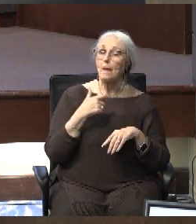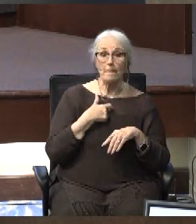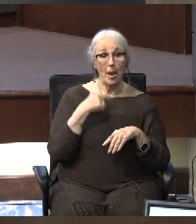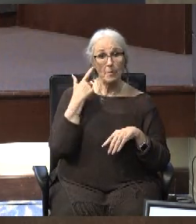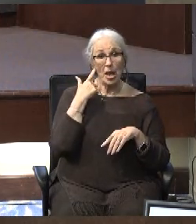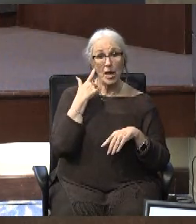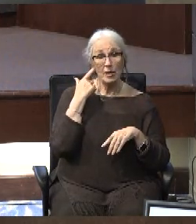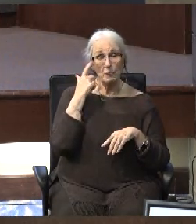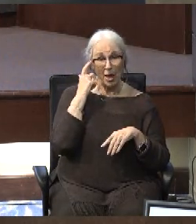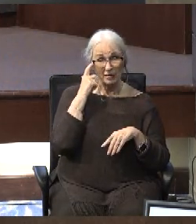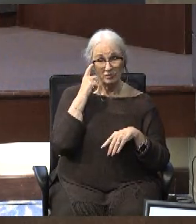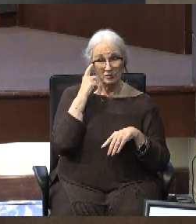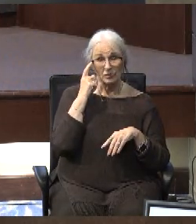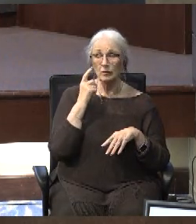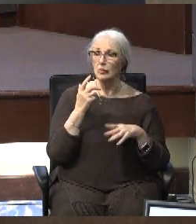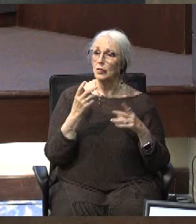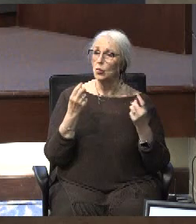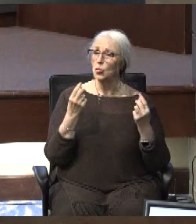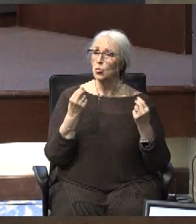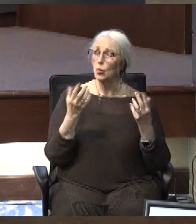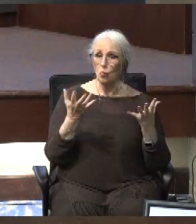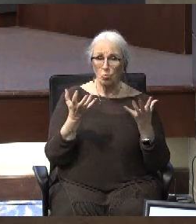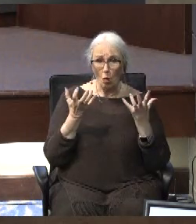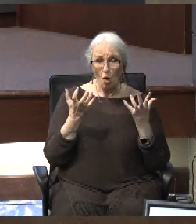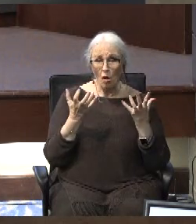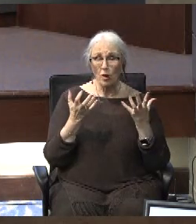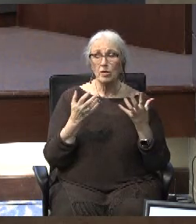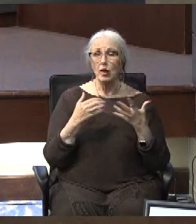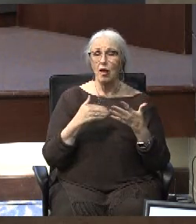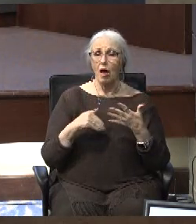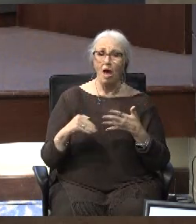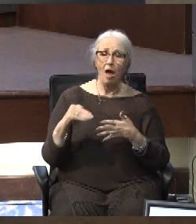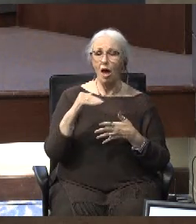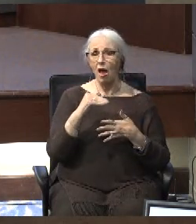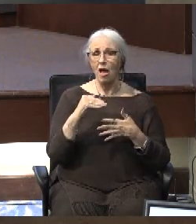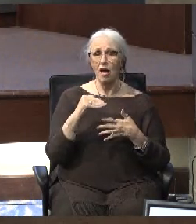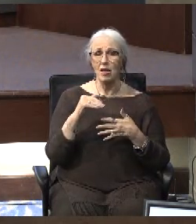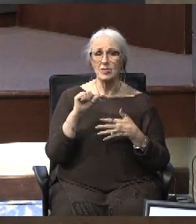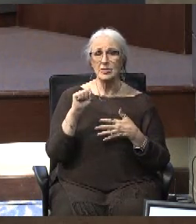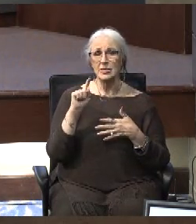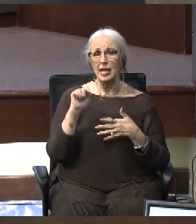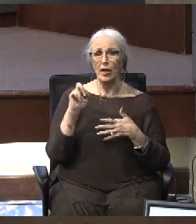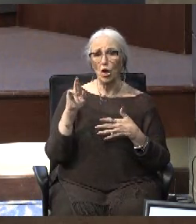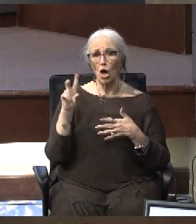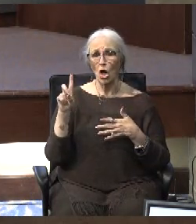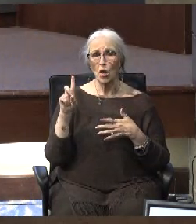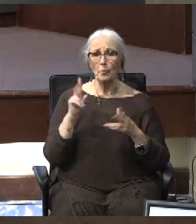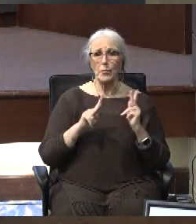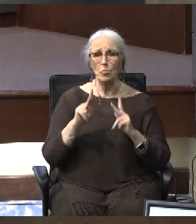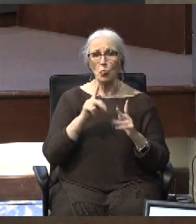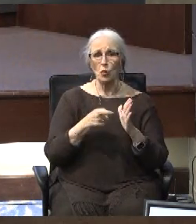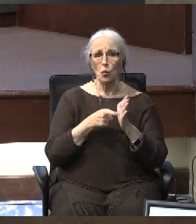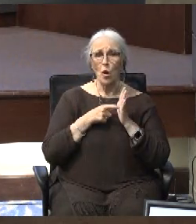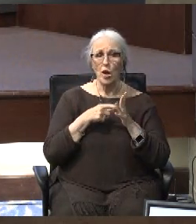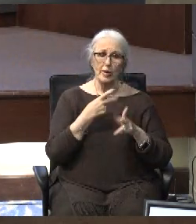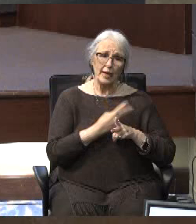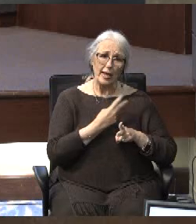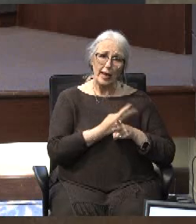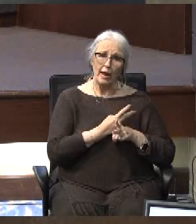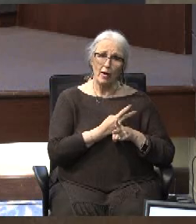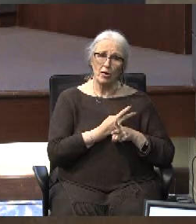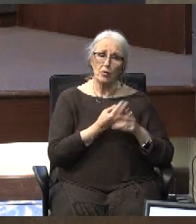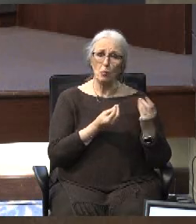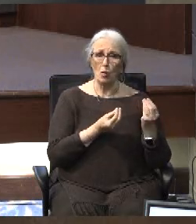what I'd like us to be able to do is have a high standard with regard to where people are required to take care of their property, but to the extent they